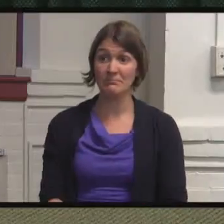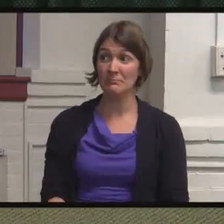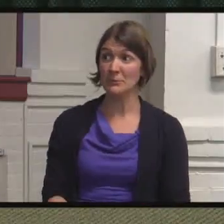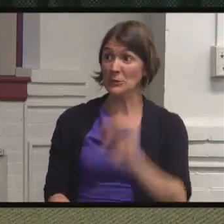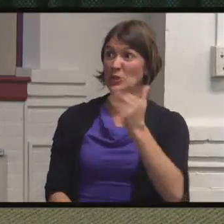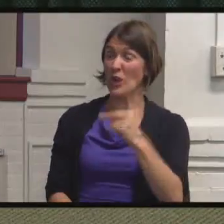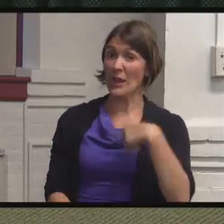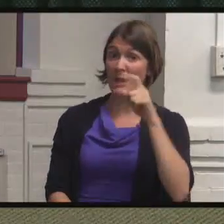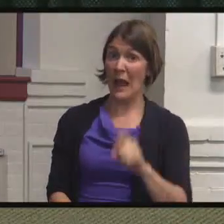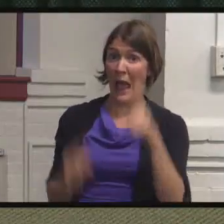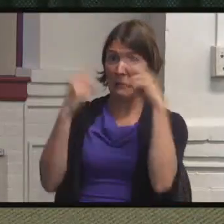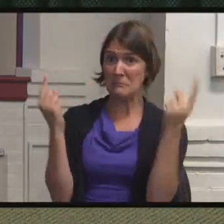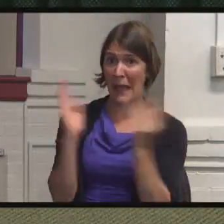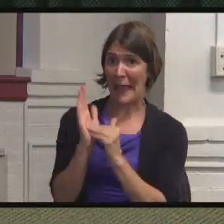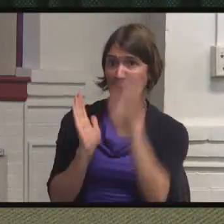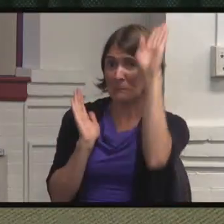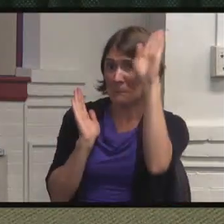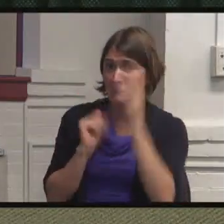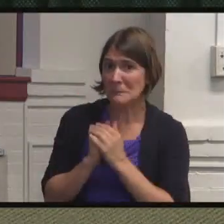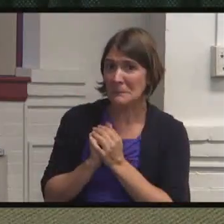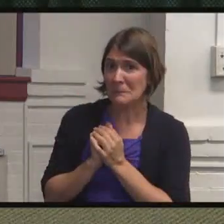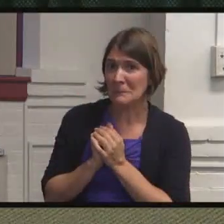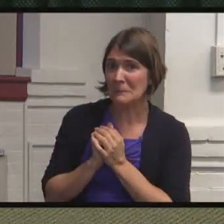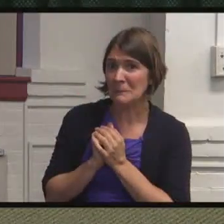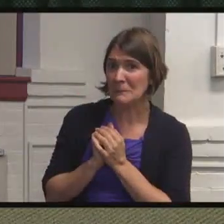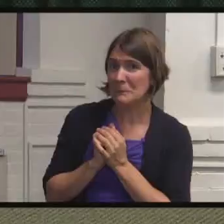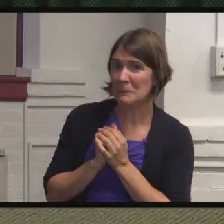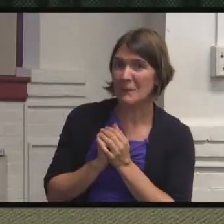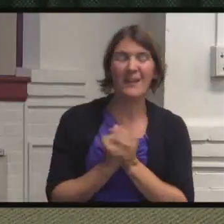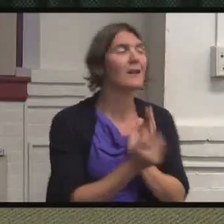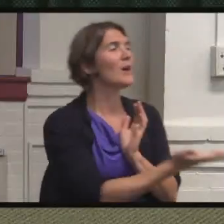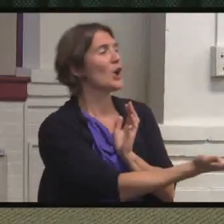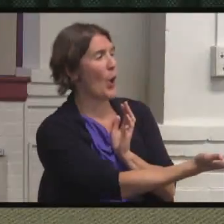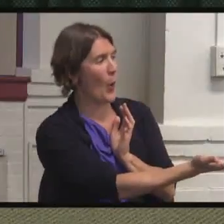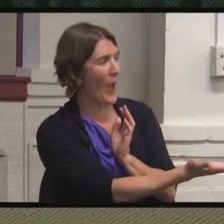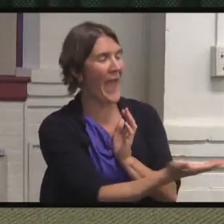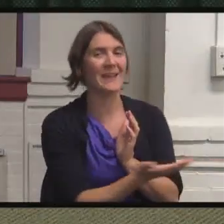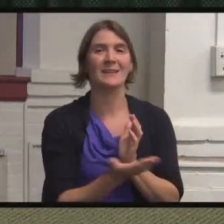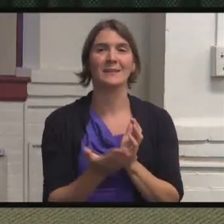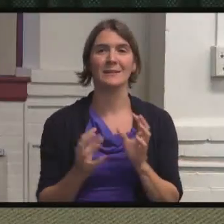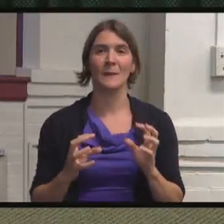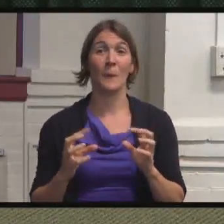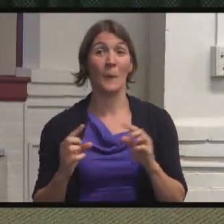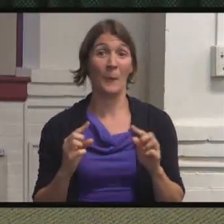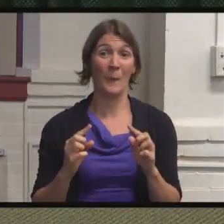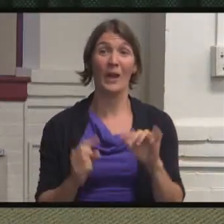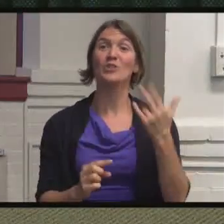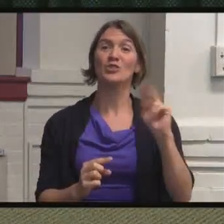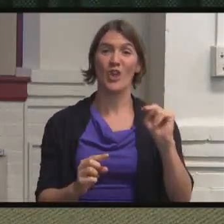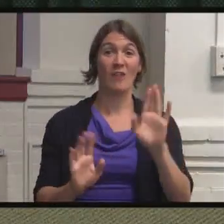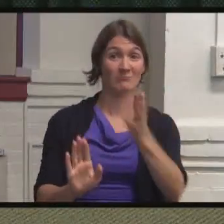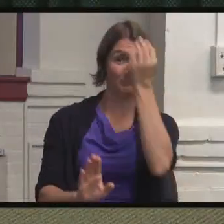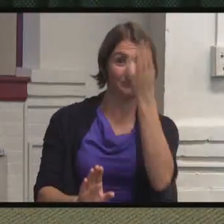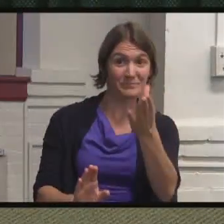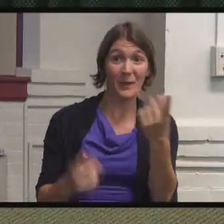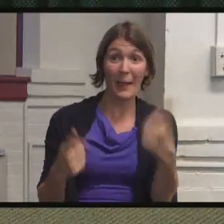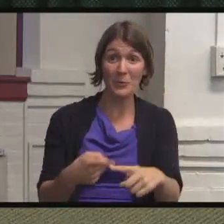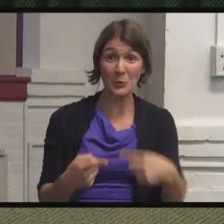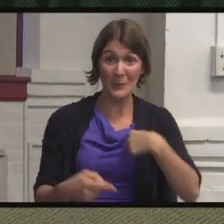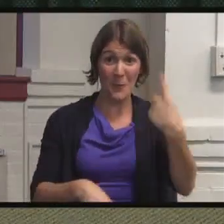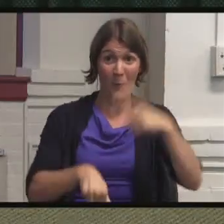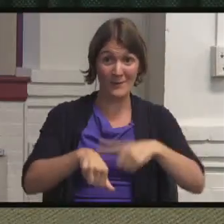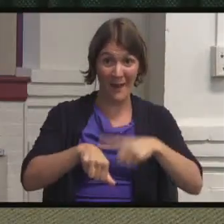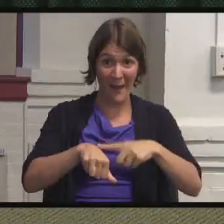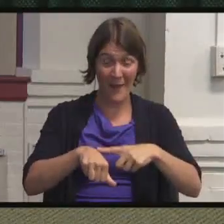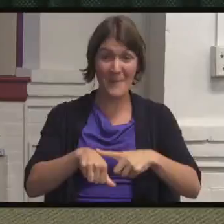rebuttal? It's John. Not really a rebuttal. It's more of a... Go ahead, John. And this is what happened to me at one